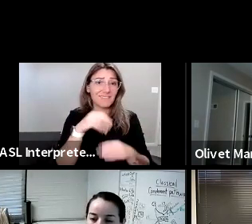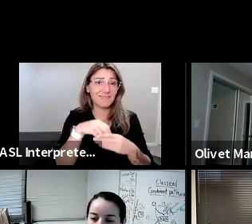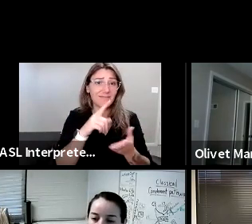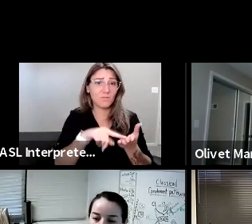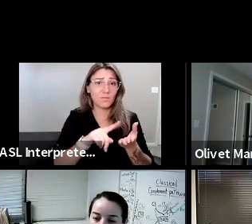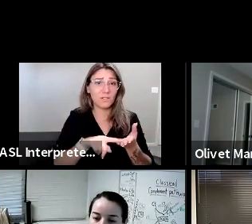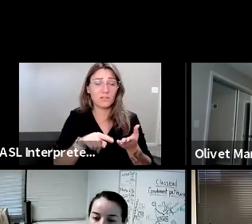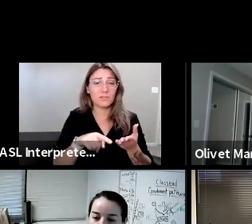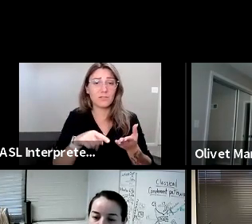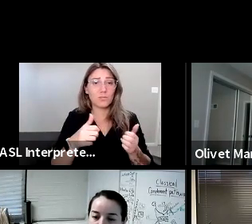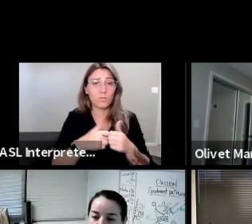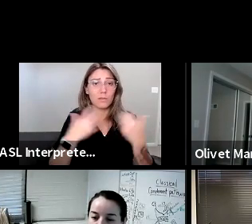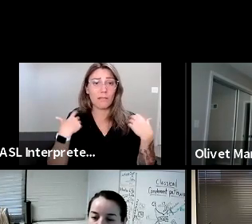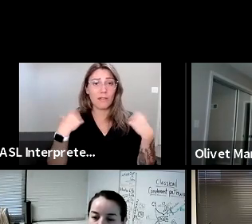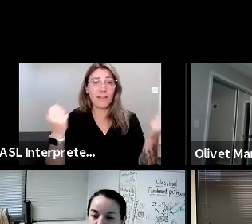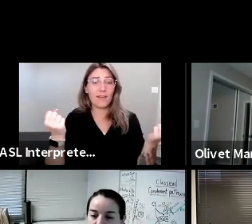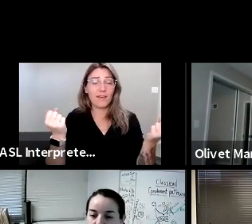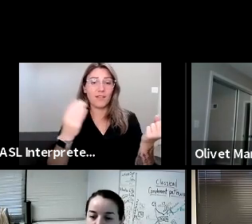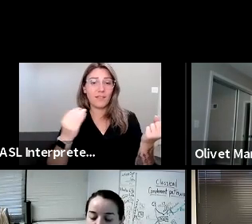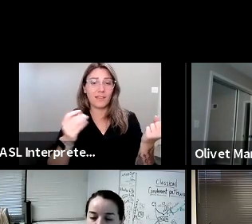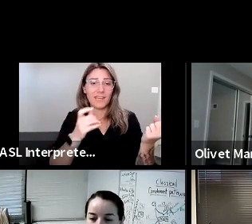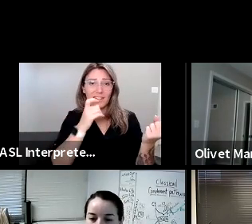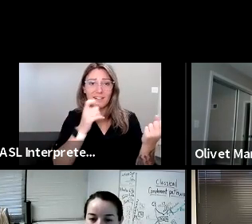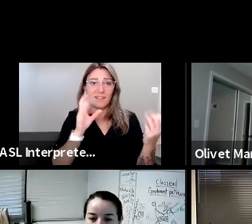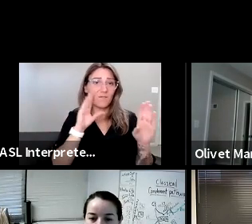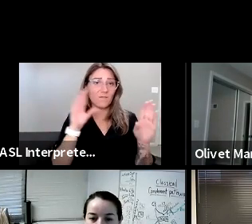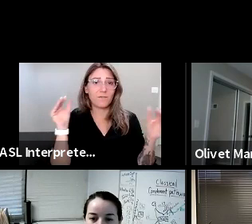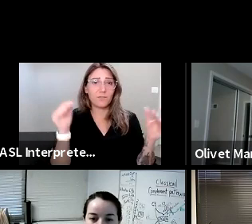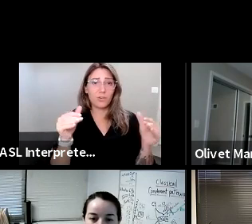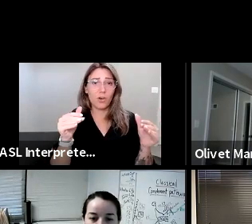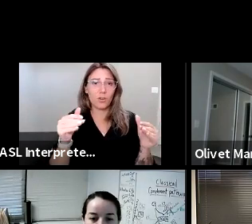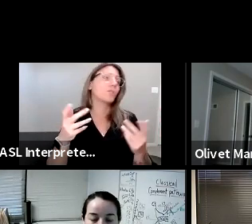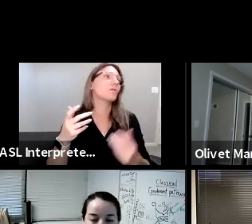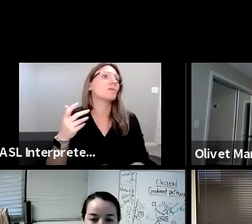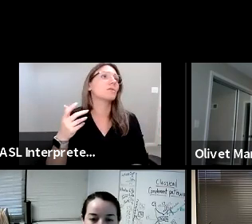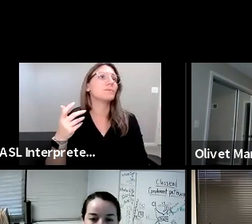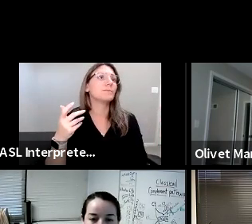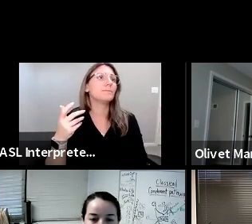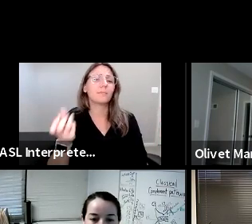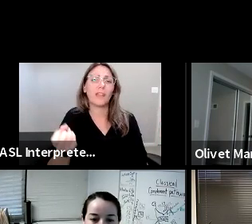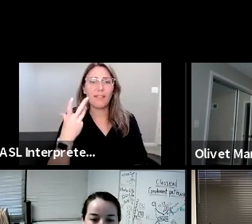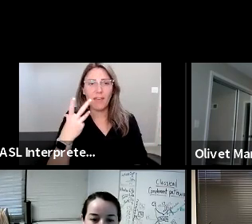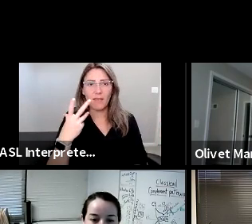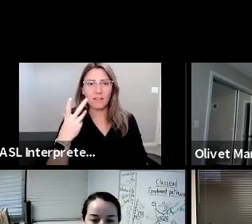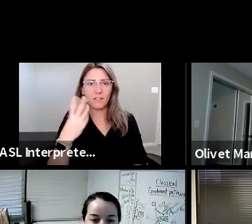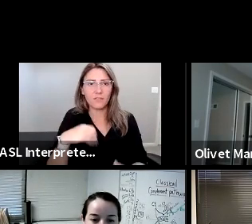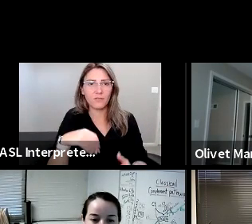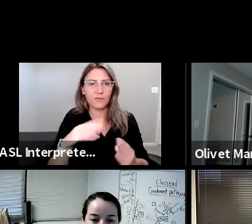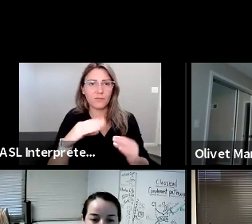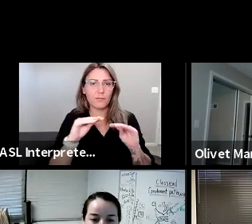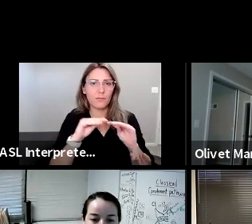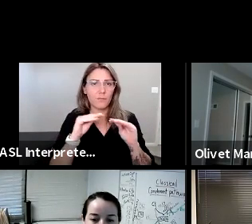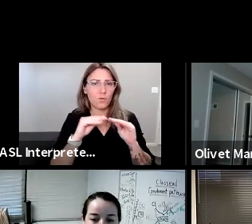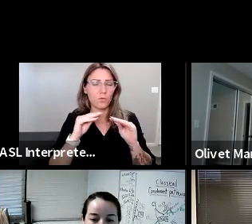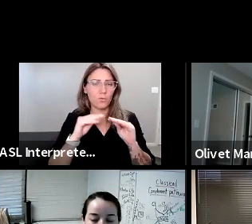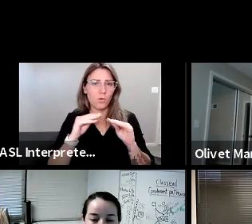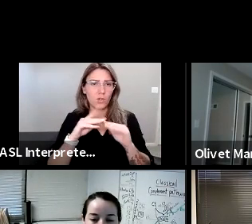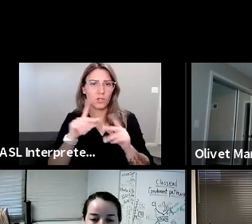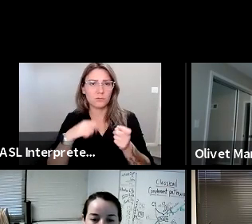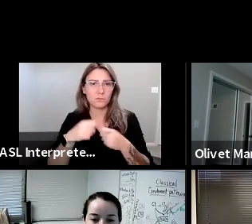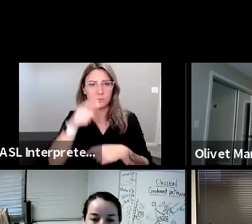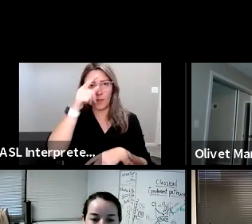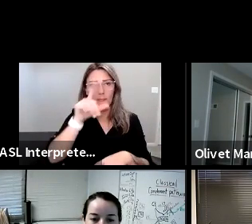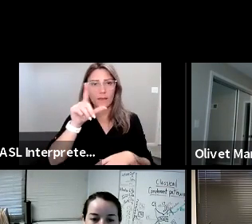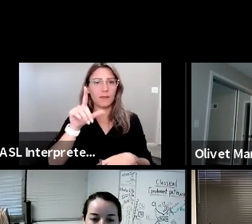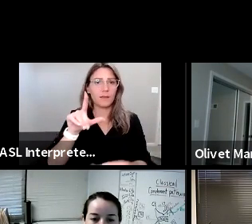health. And I think we are not targeting a lot of the even more underserved Latinos because